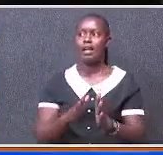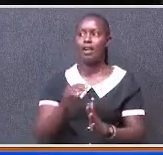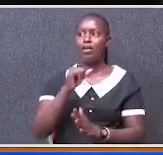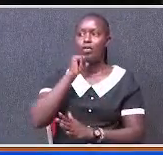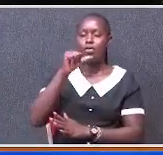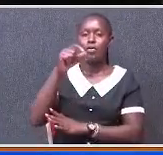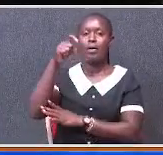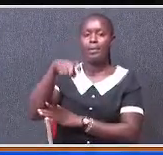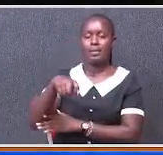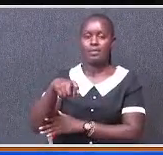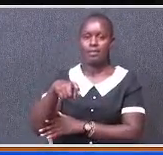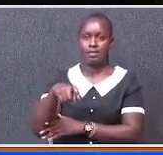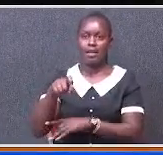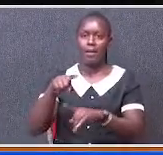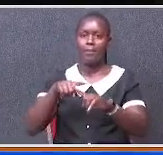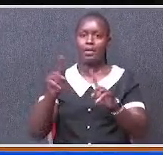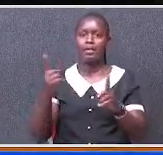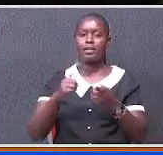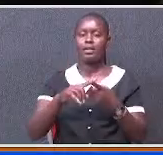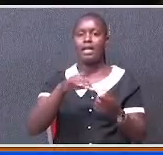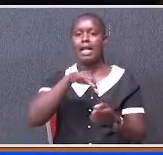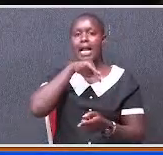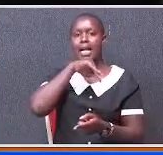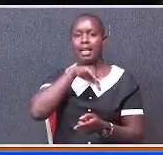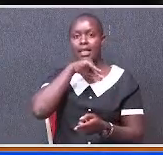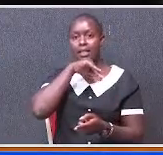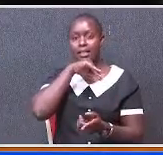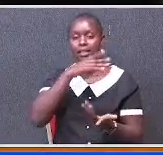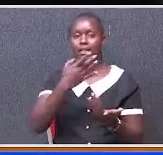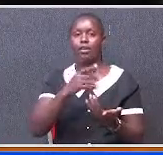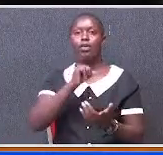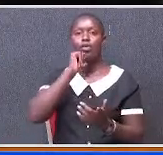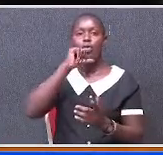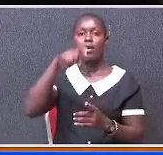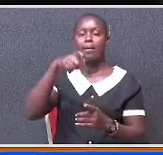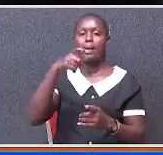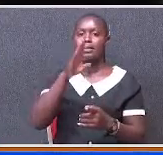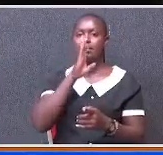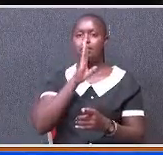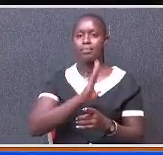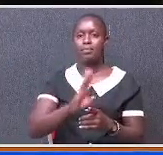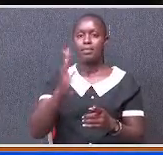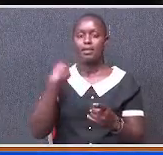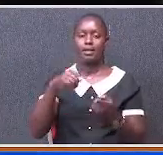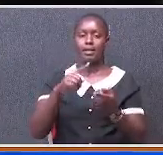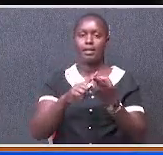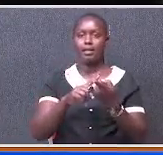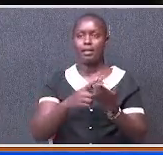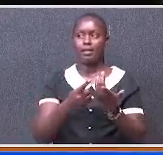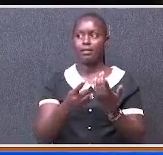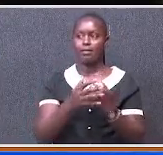kinara akuwe Raila, na sio lazima mwenza wake akuwe Martha Karua.